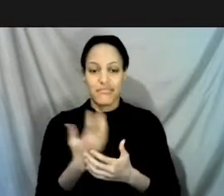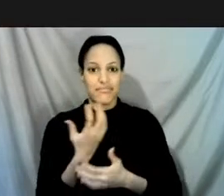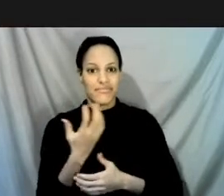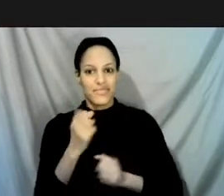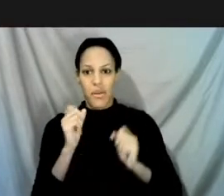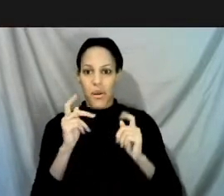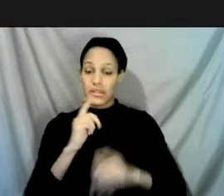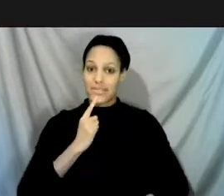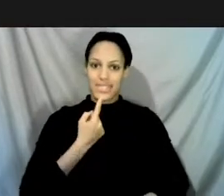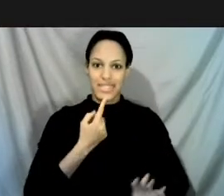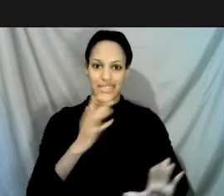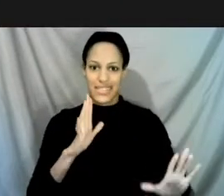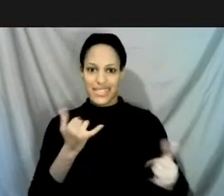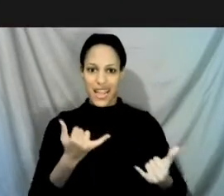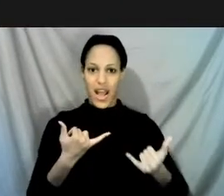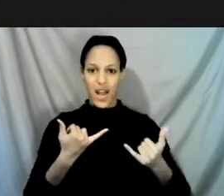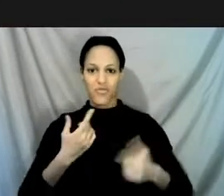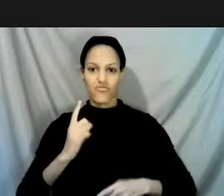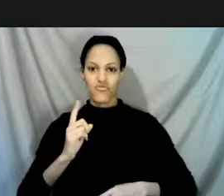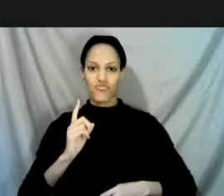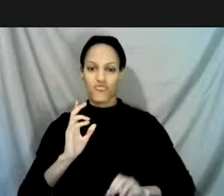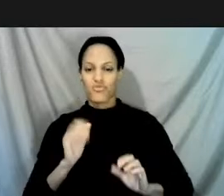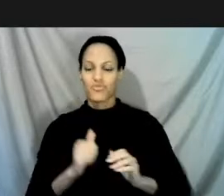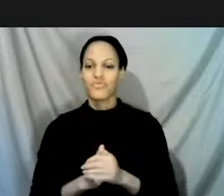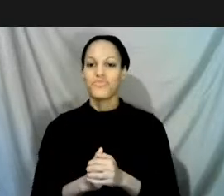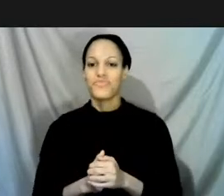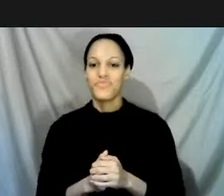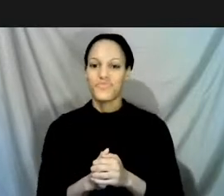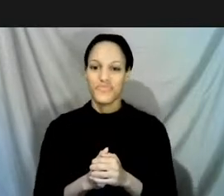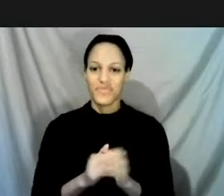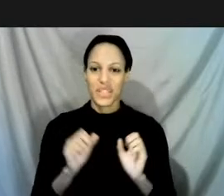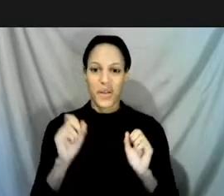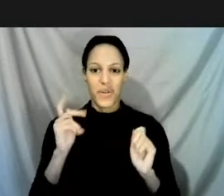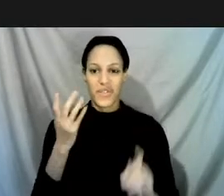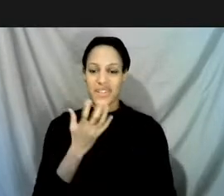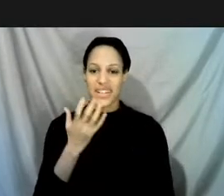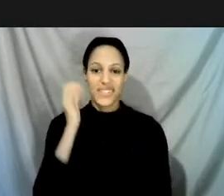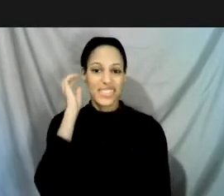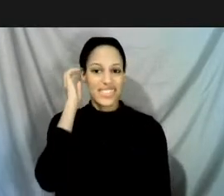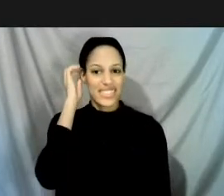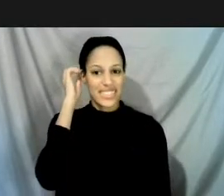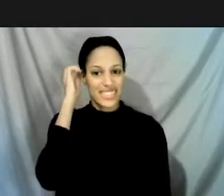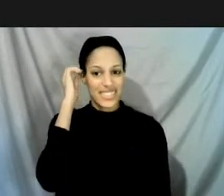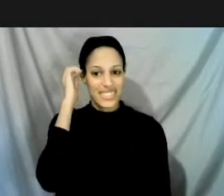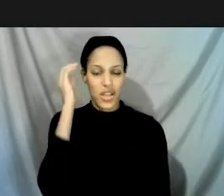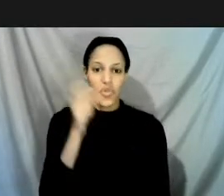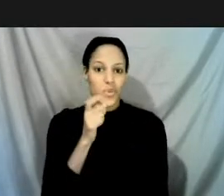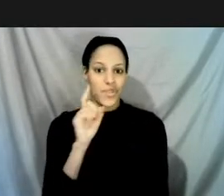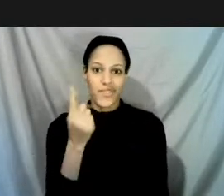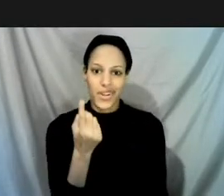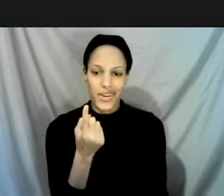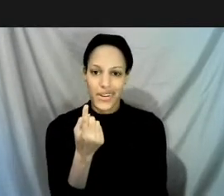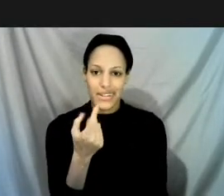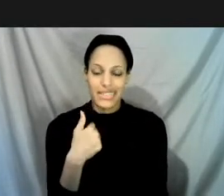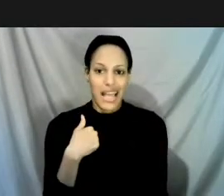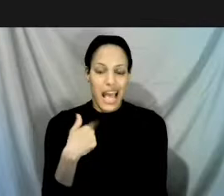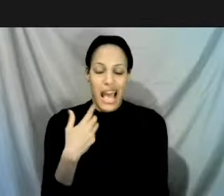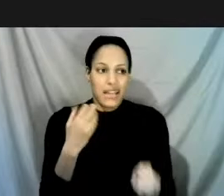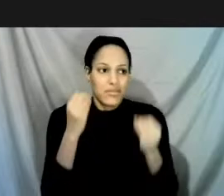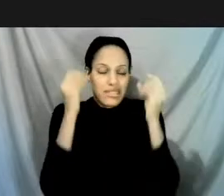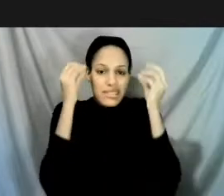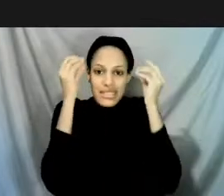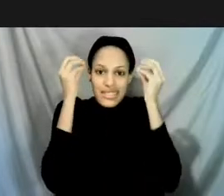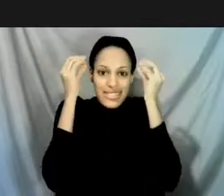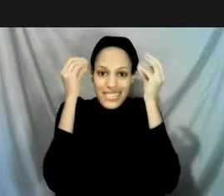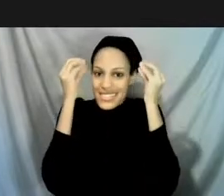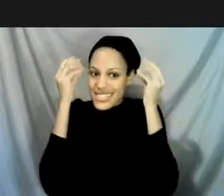this is serious. This is serious. Oh, who's going first? I had so many thoughts when I